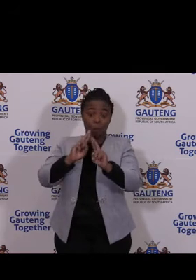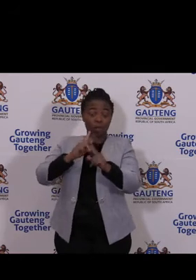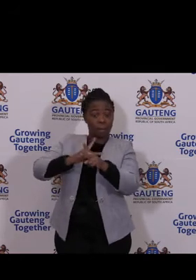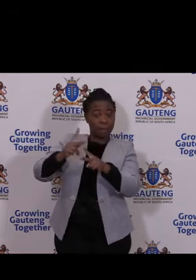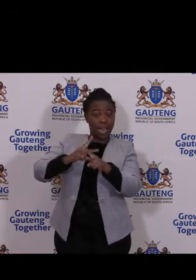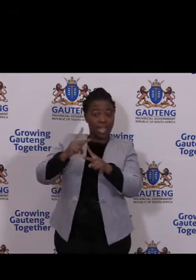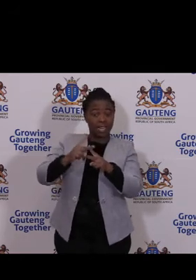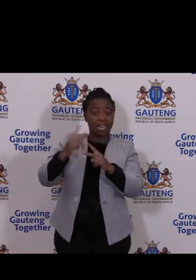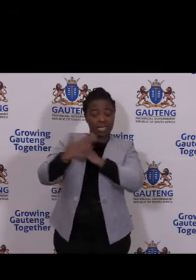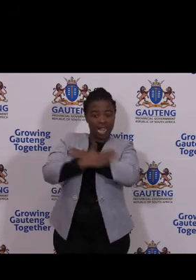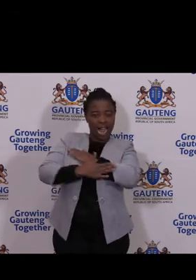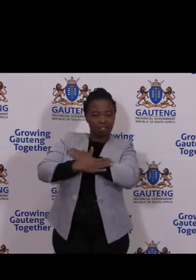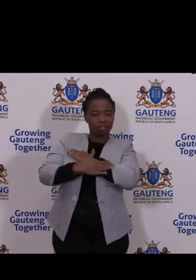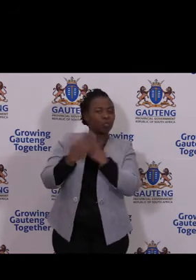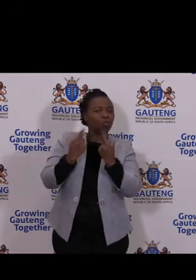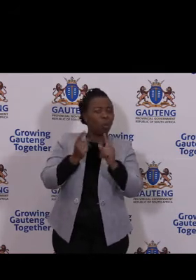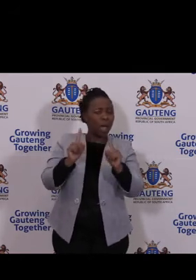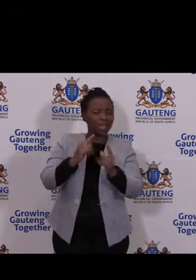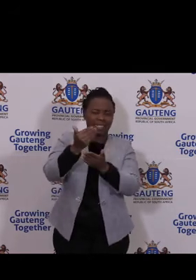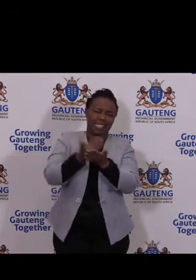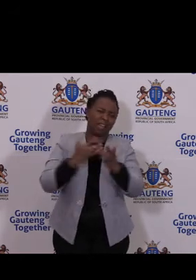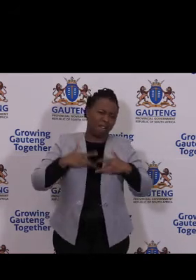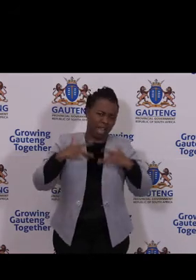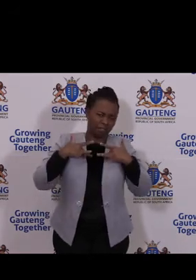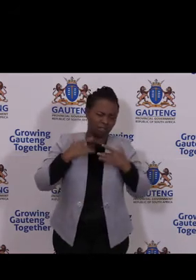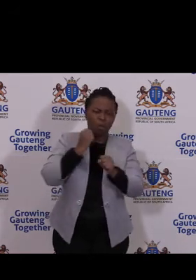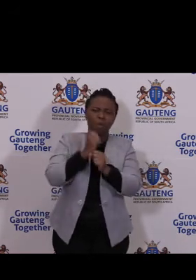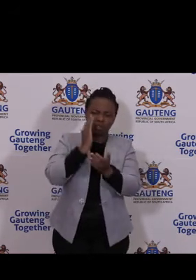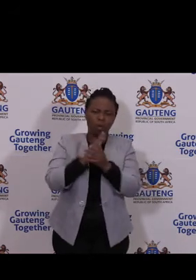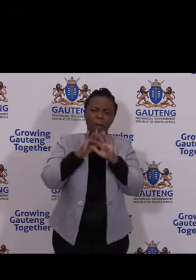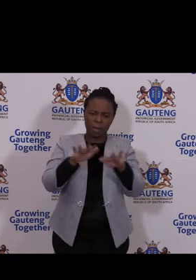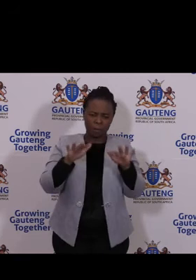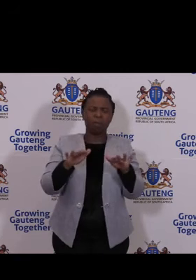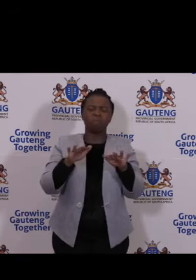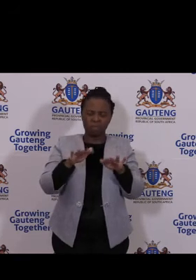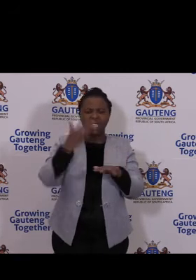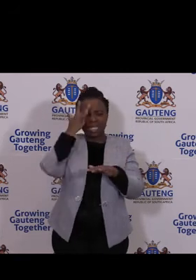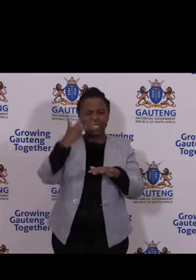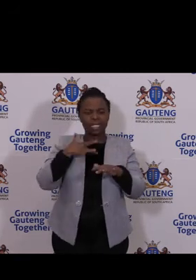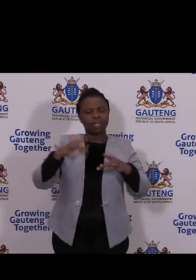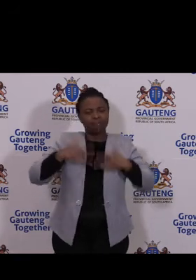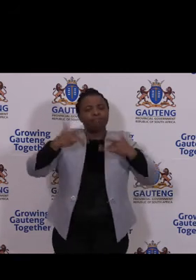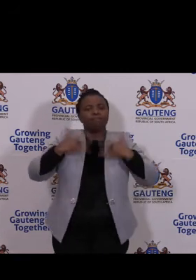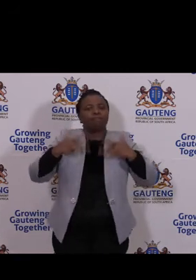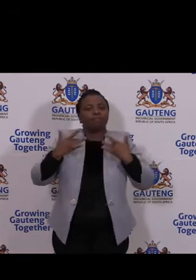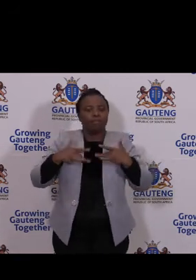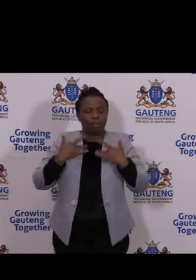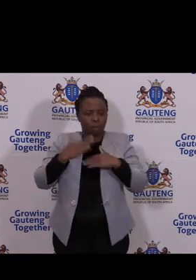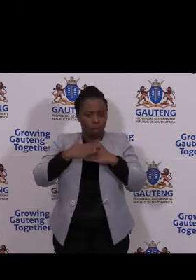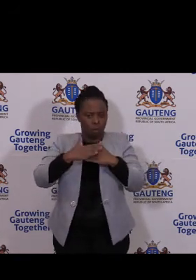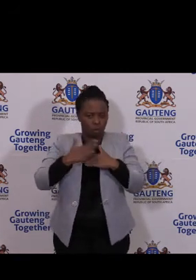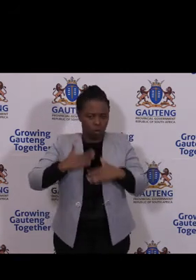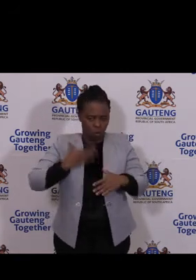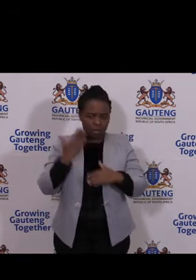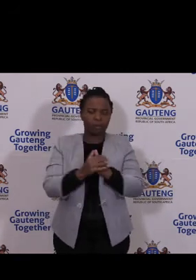deal with saving lives and making sure that people do survive the disease as it is. And we're also